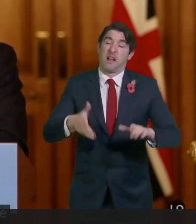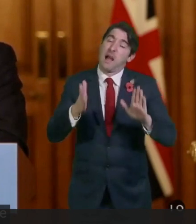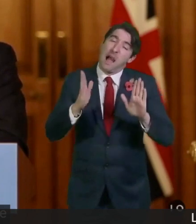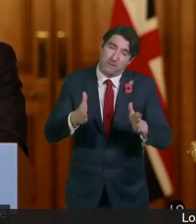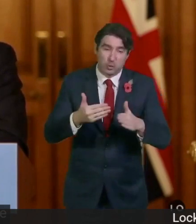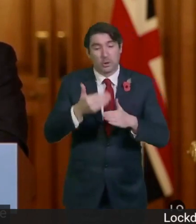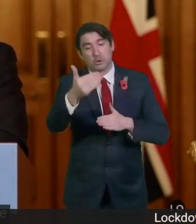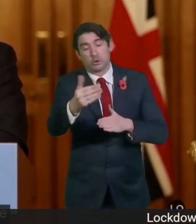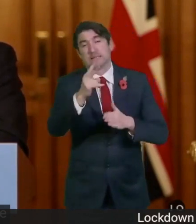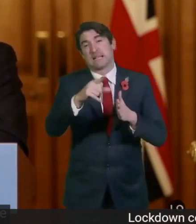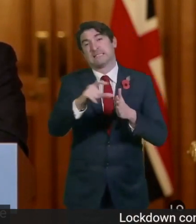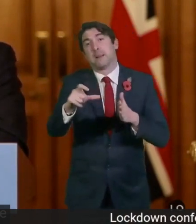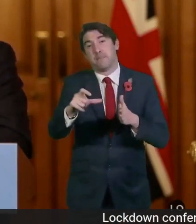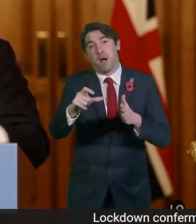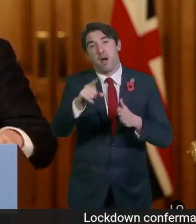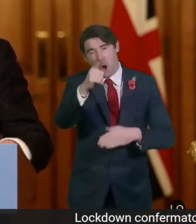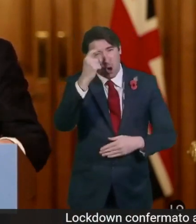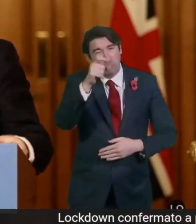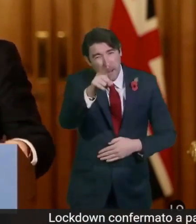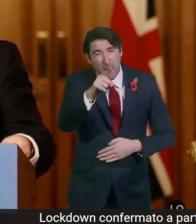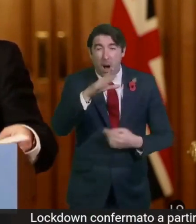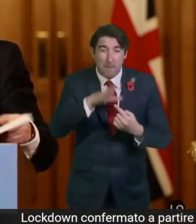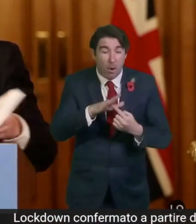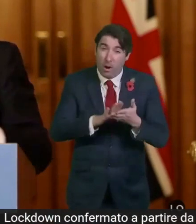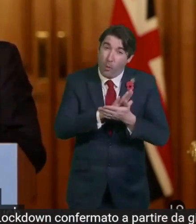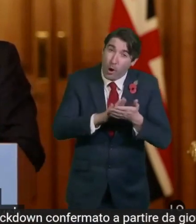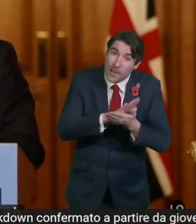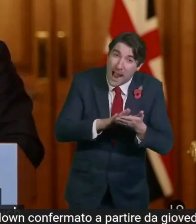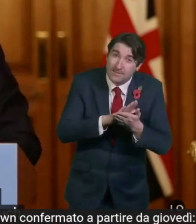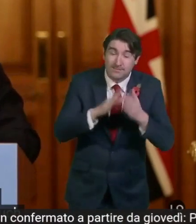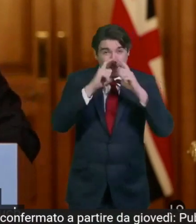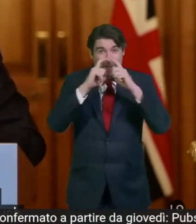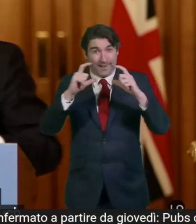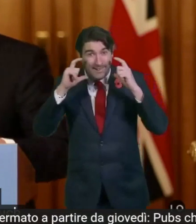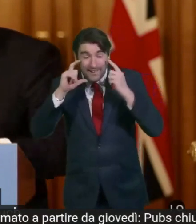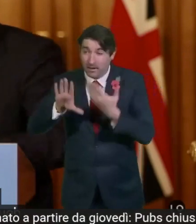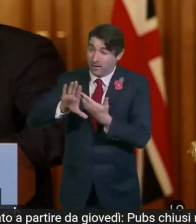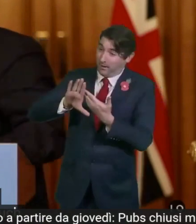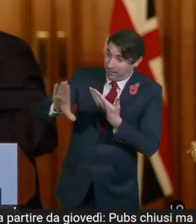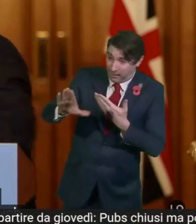Get a test if you have symptoms. Thank you all very much. Stay safe. Thank you.